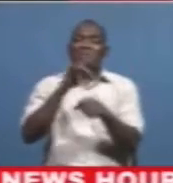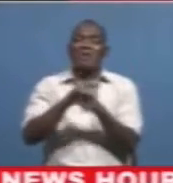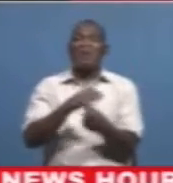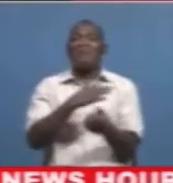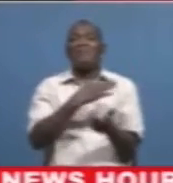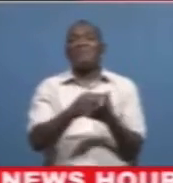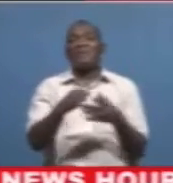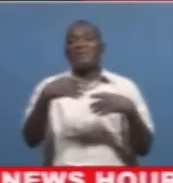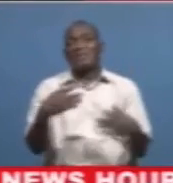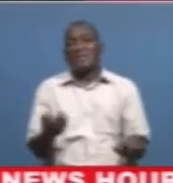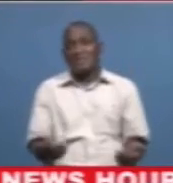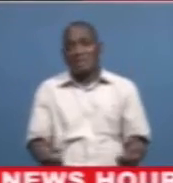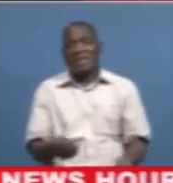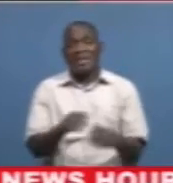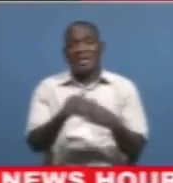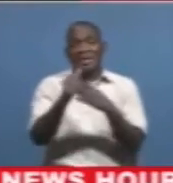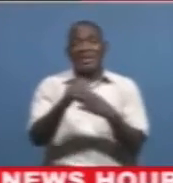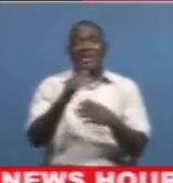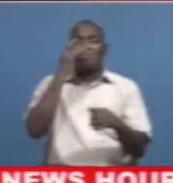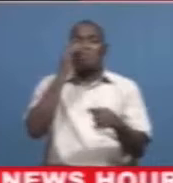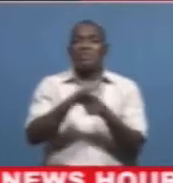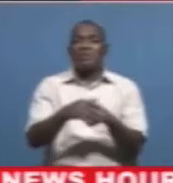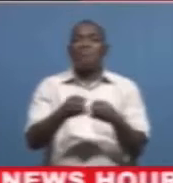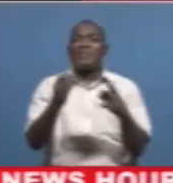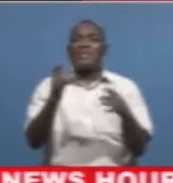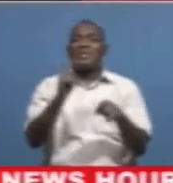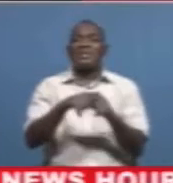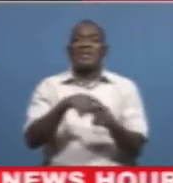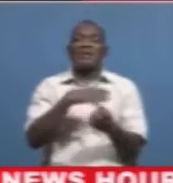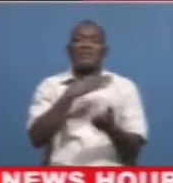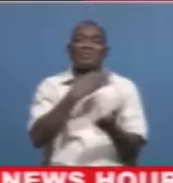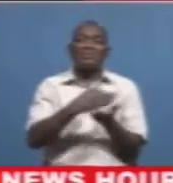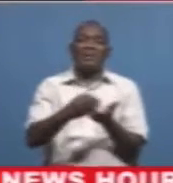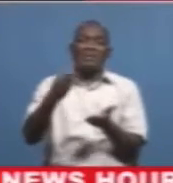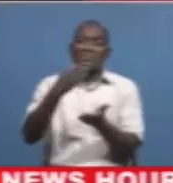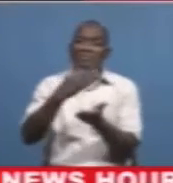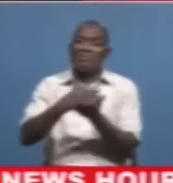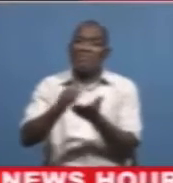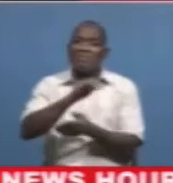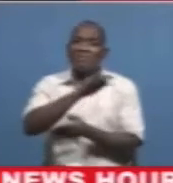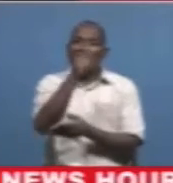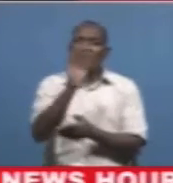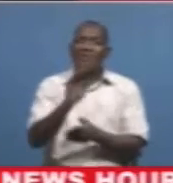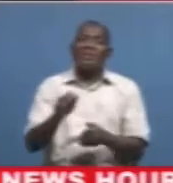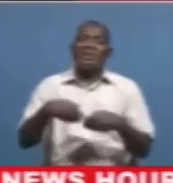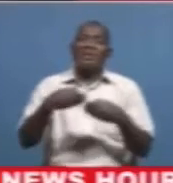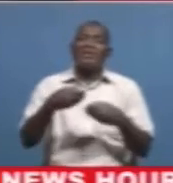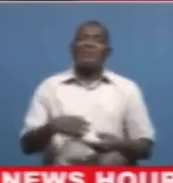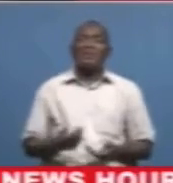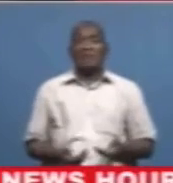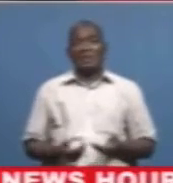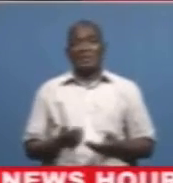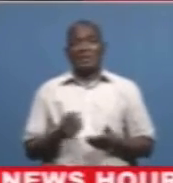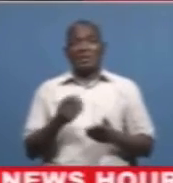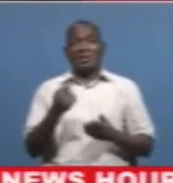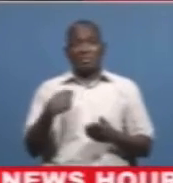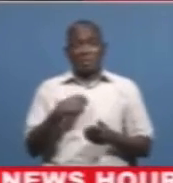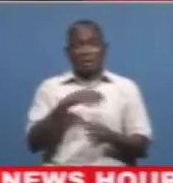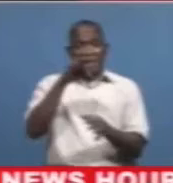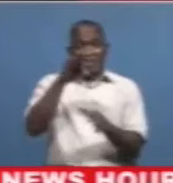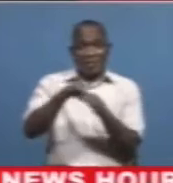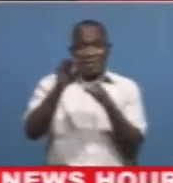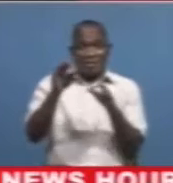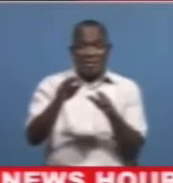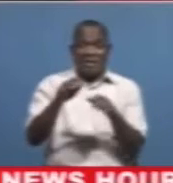Our leaders have made many promises but have failed to honor such promises. After voting for them, we still do not